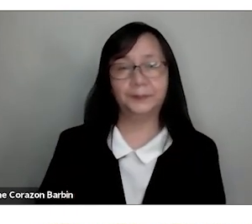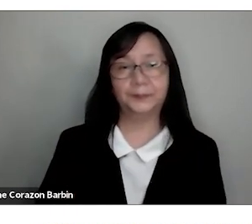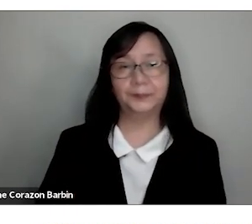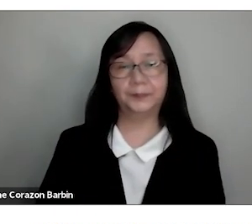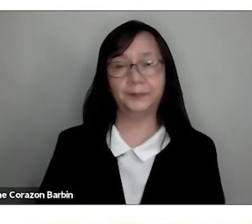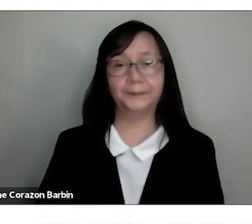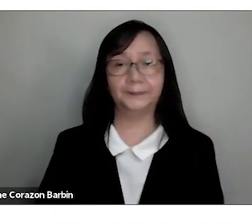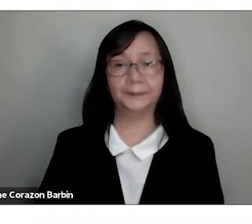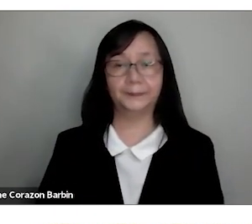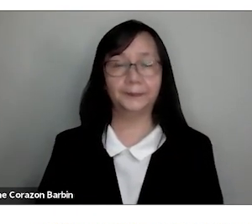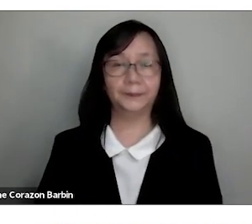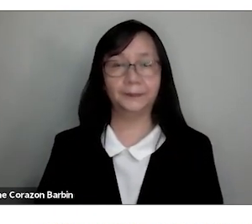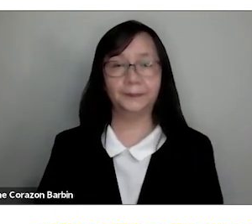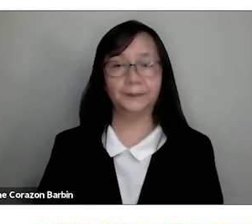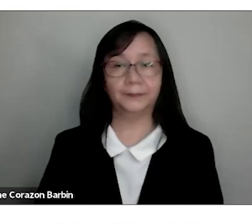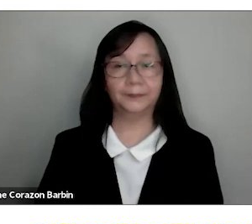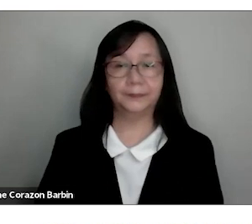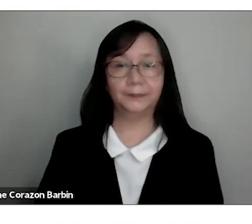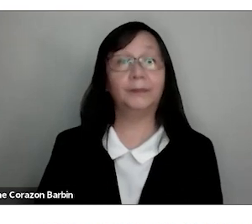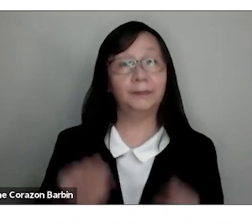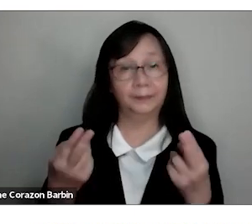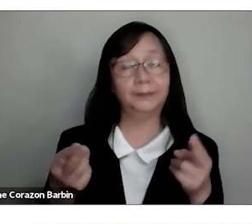Next. So the results.